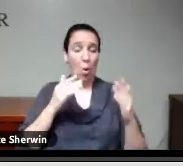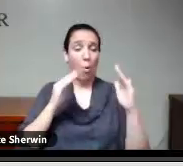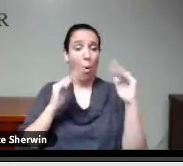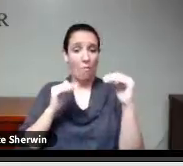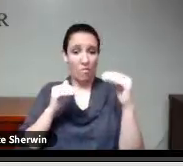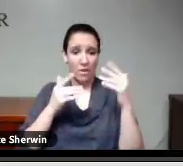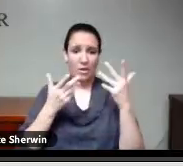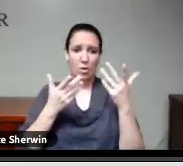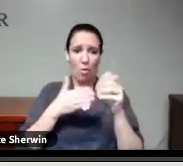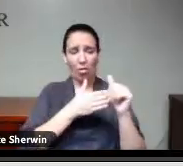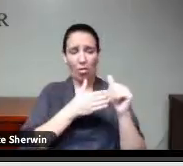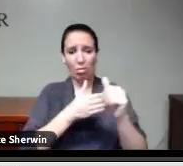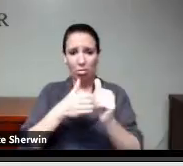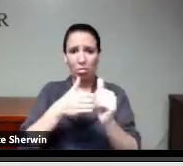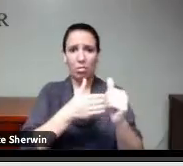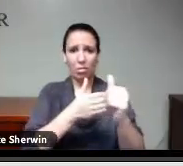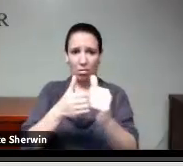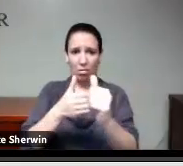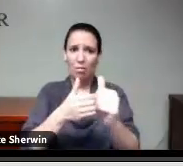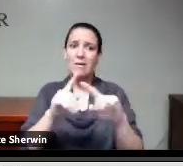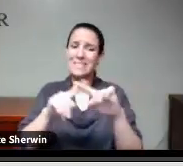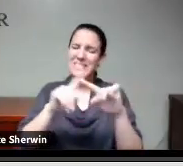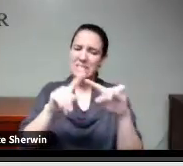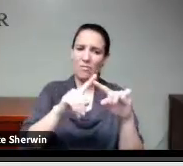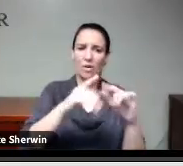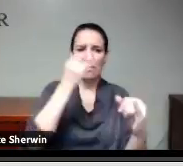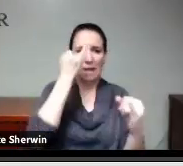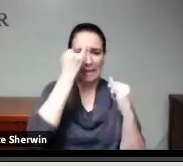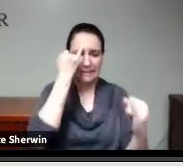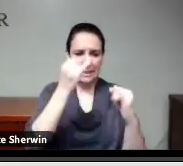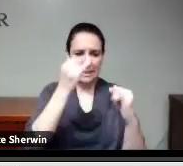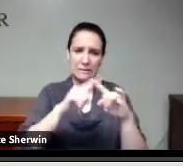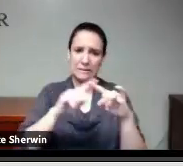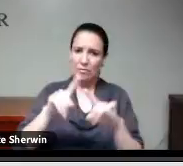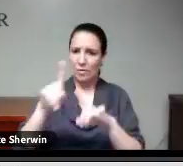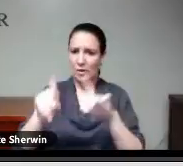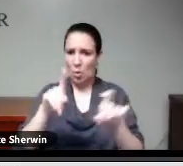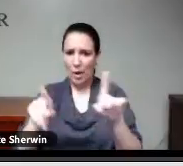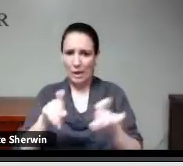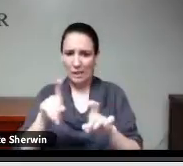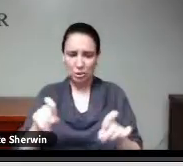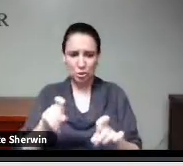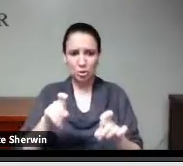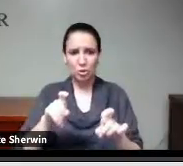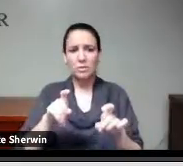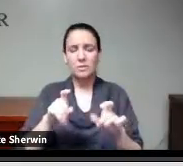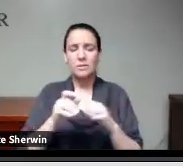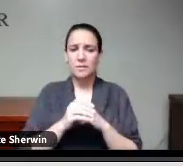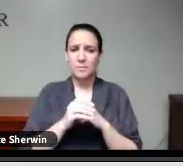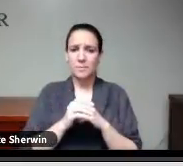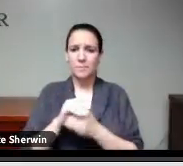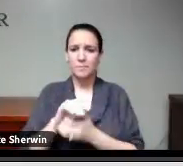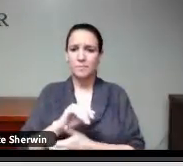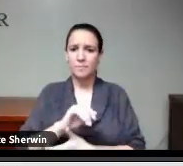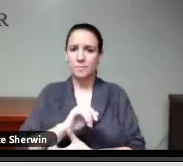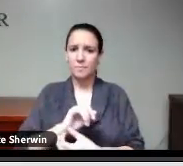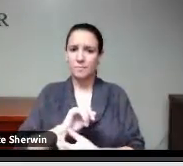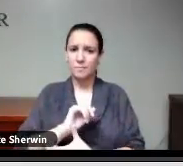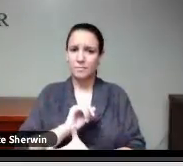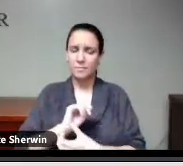through a variety of different frameworks and questions and ways of thinking about